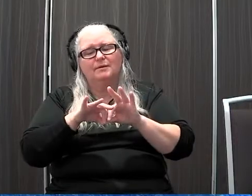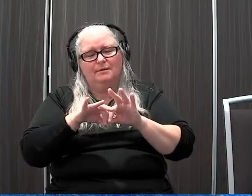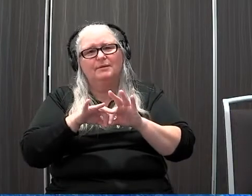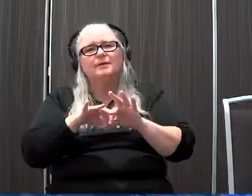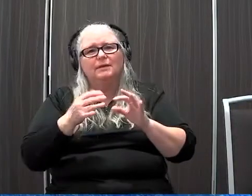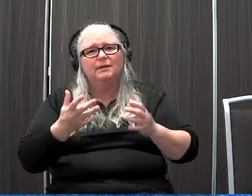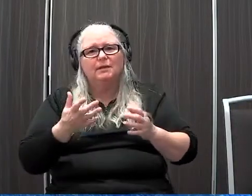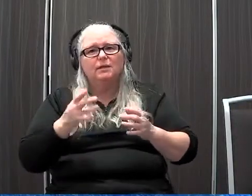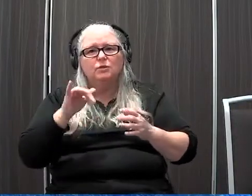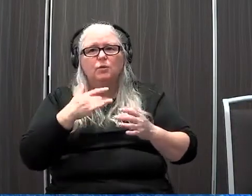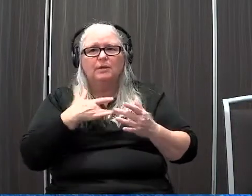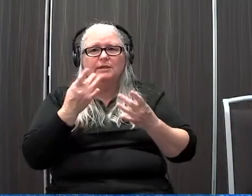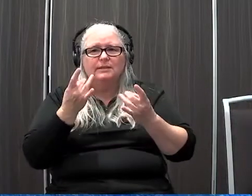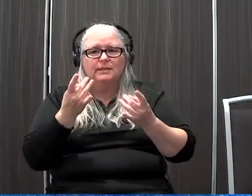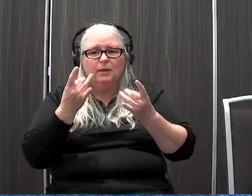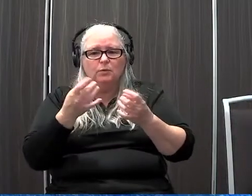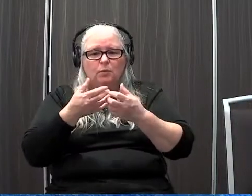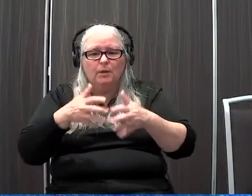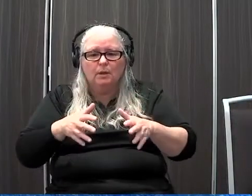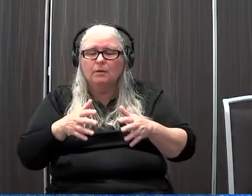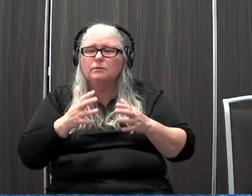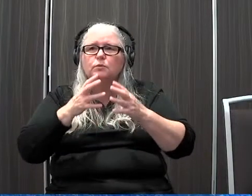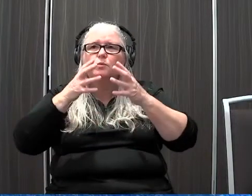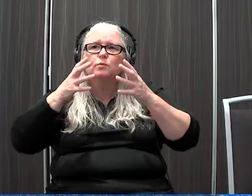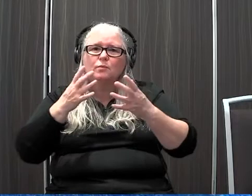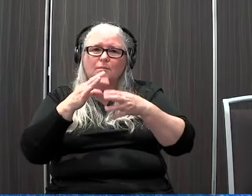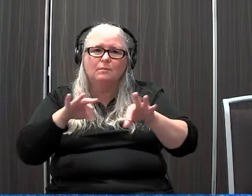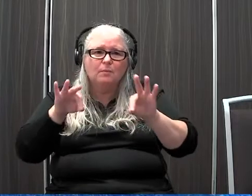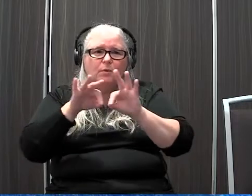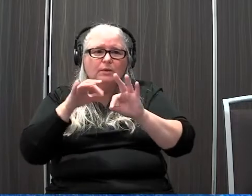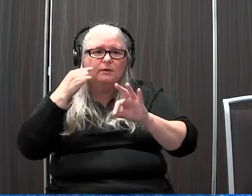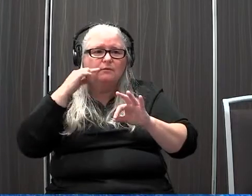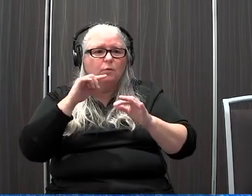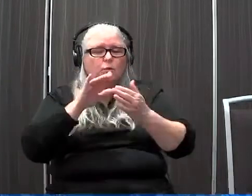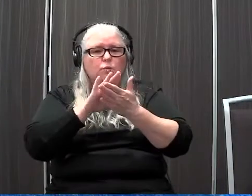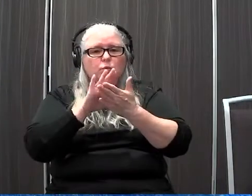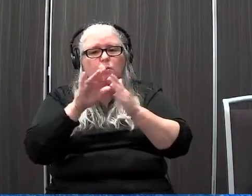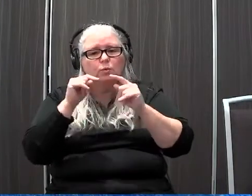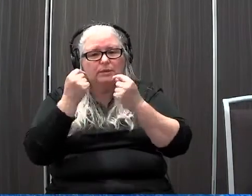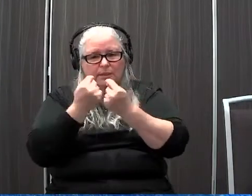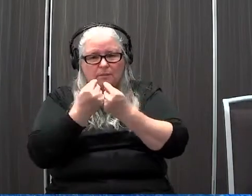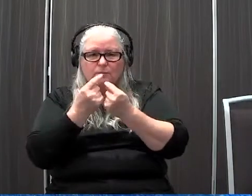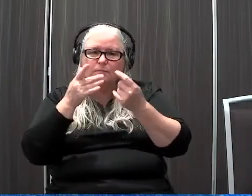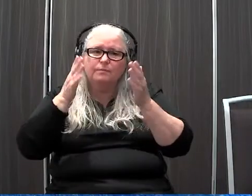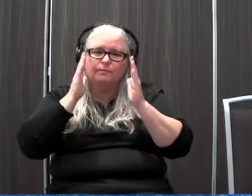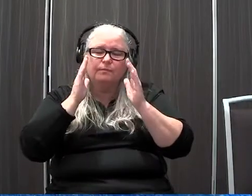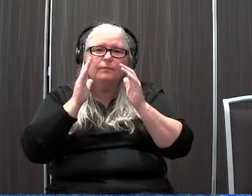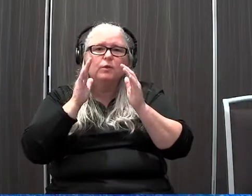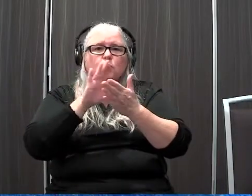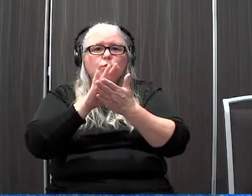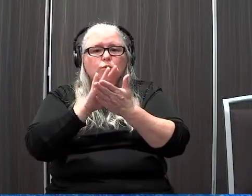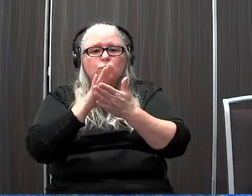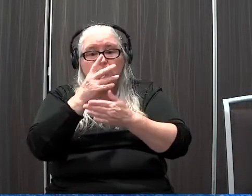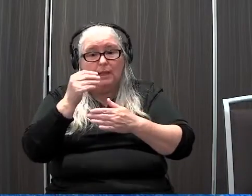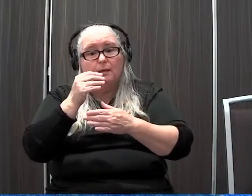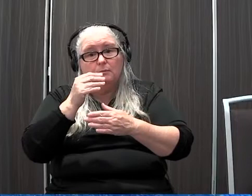So sensory loss is so important for school teams to address because schools and the world in general is